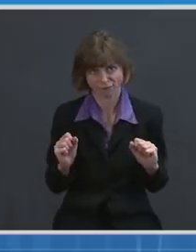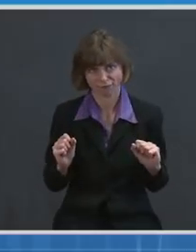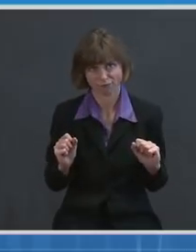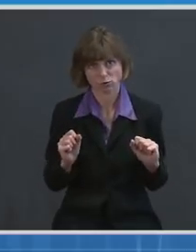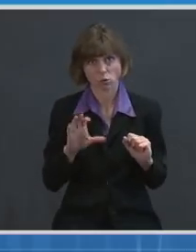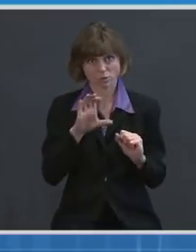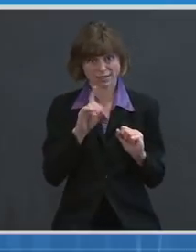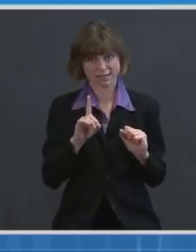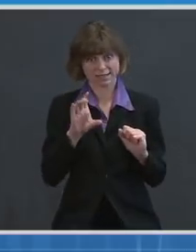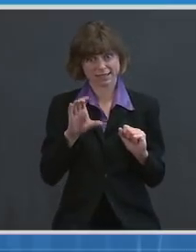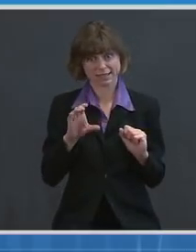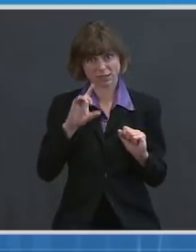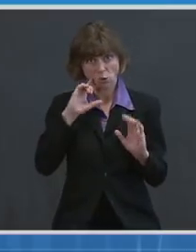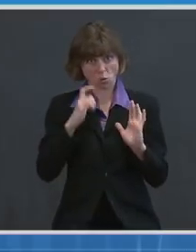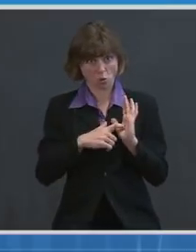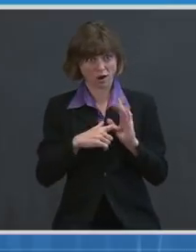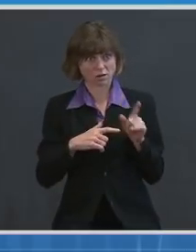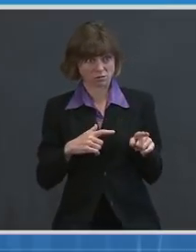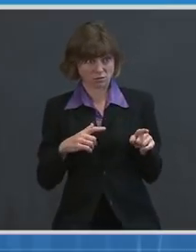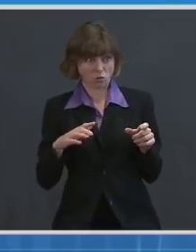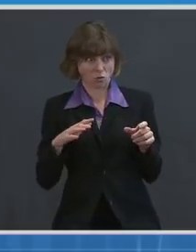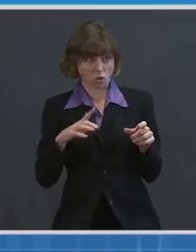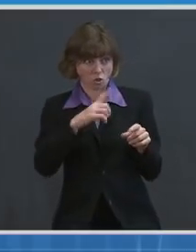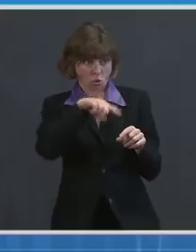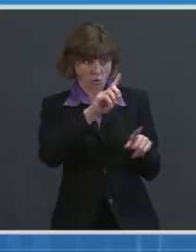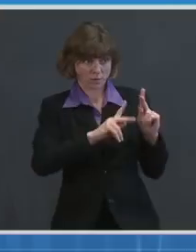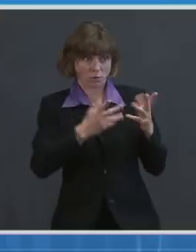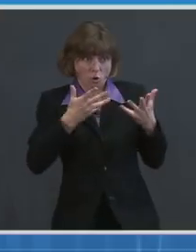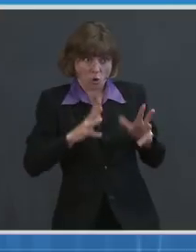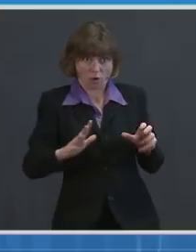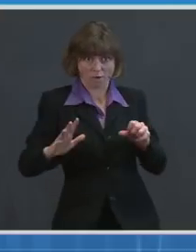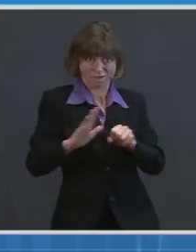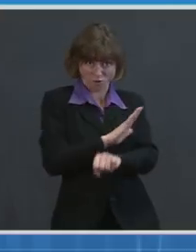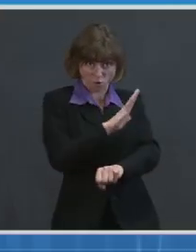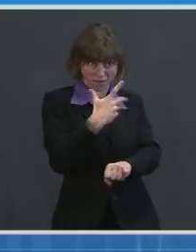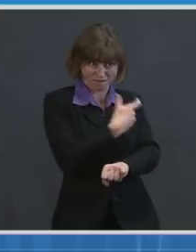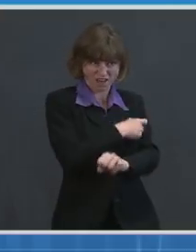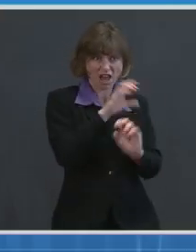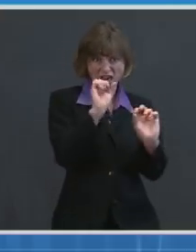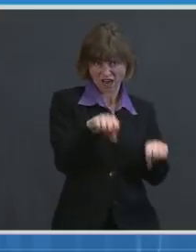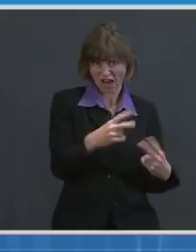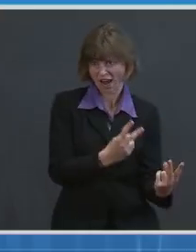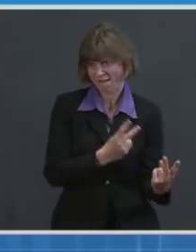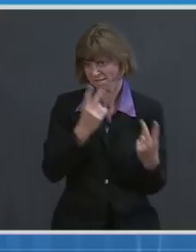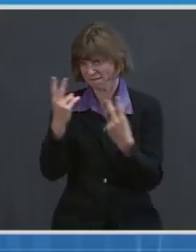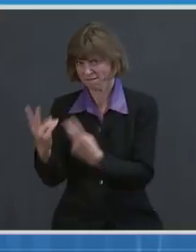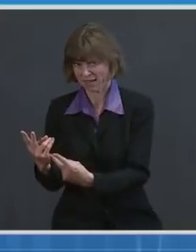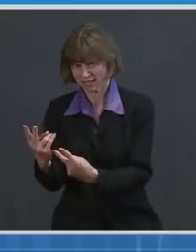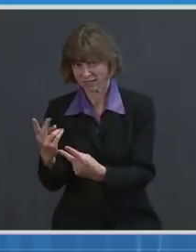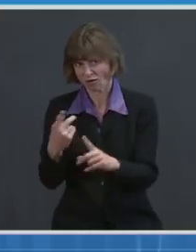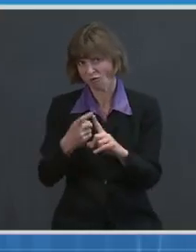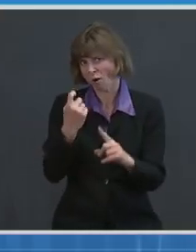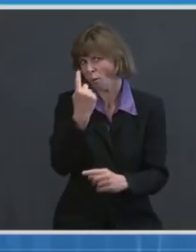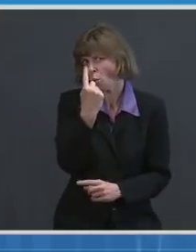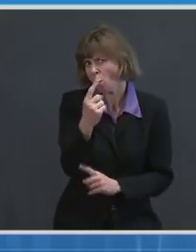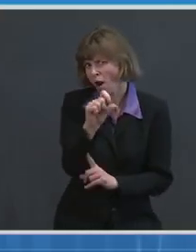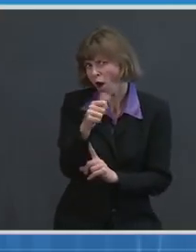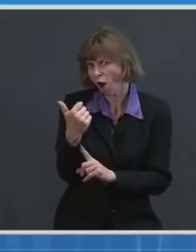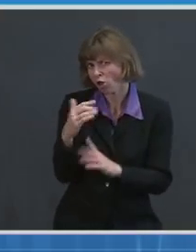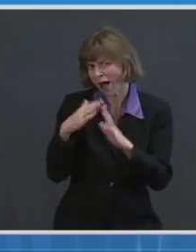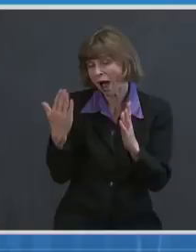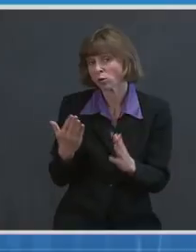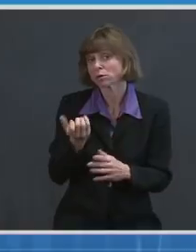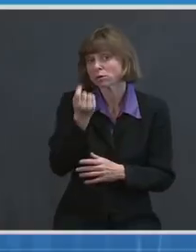fully vaccinated people can visit with unvaccinated people from one other household,